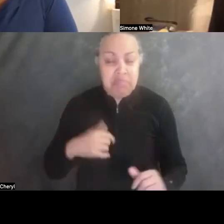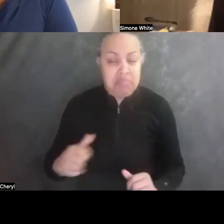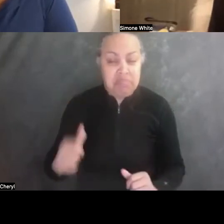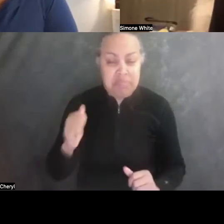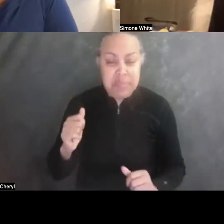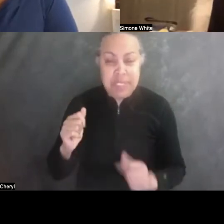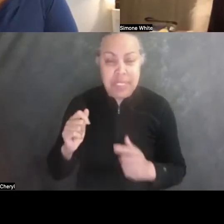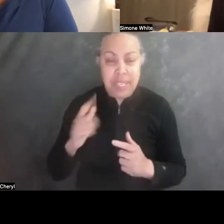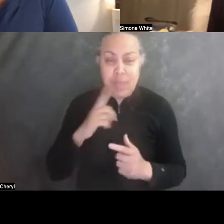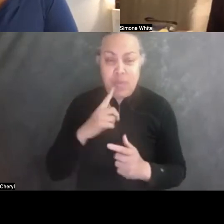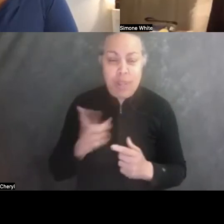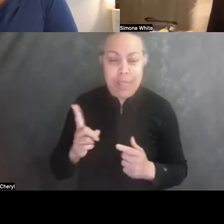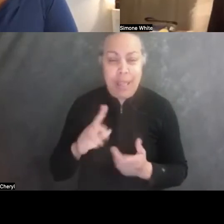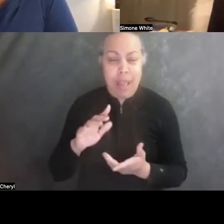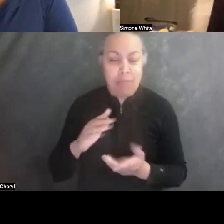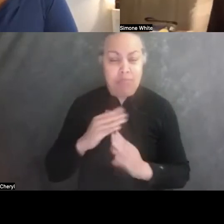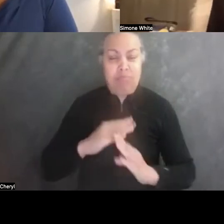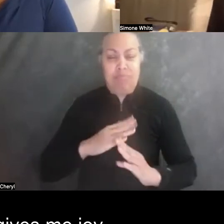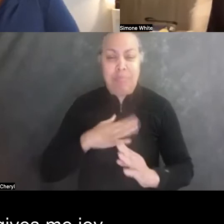not denied my 1,000 plateaus.